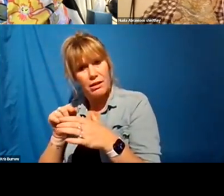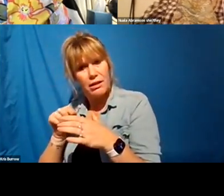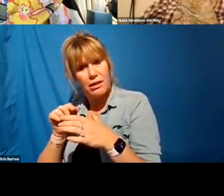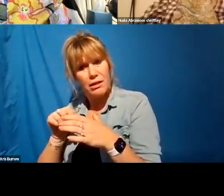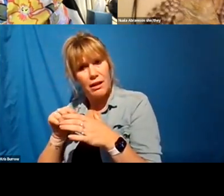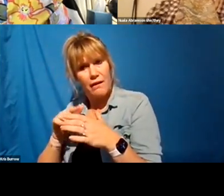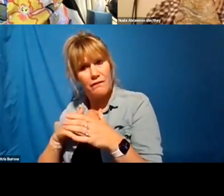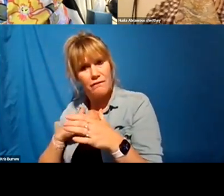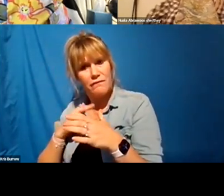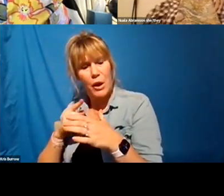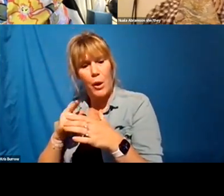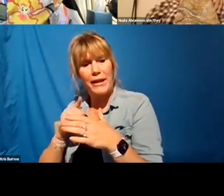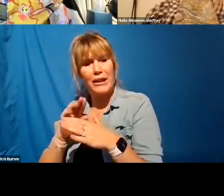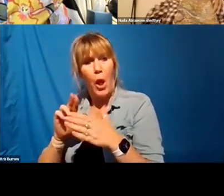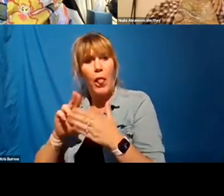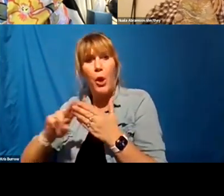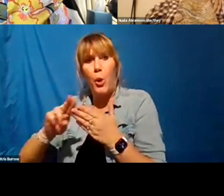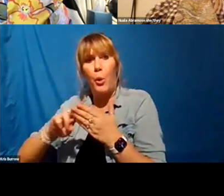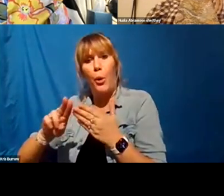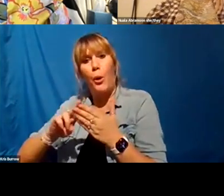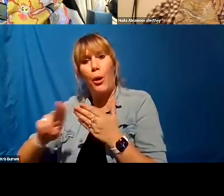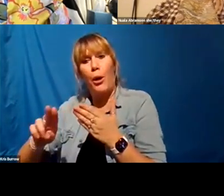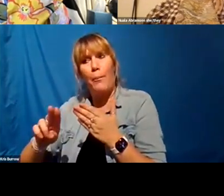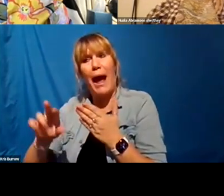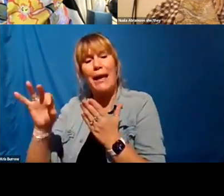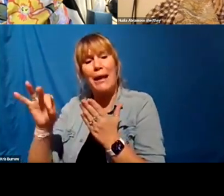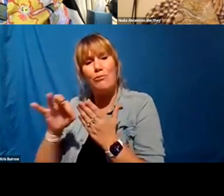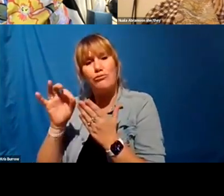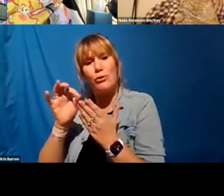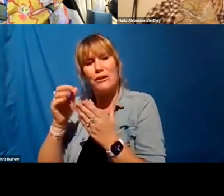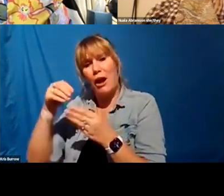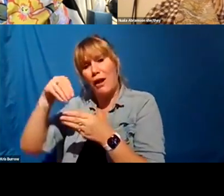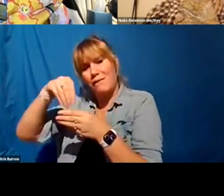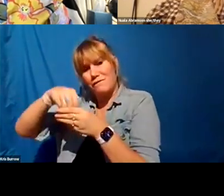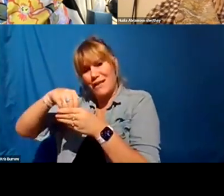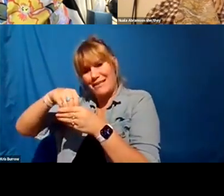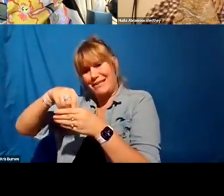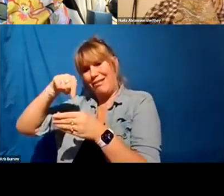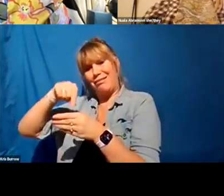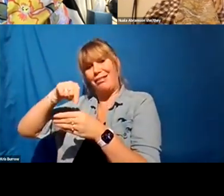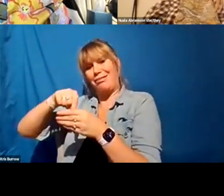canon's norm. And embroidery is one of those, because it's